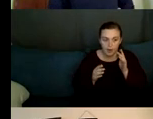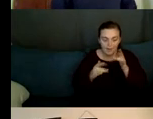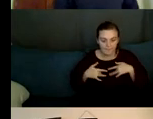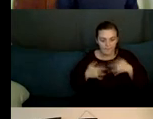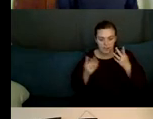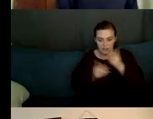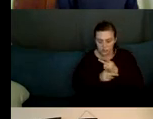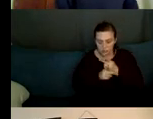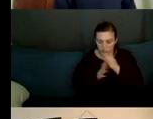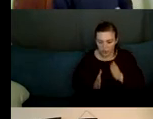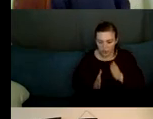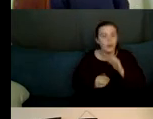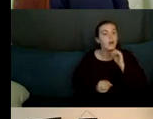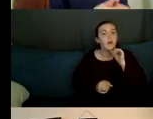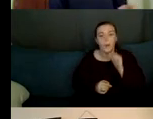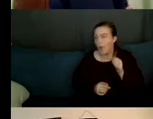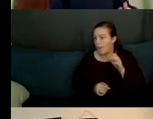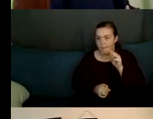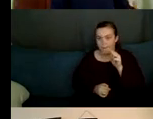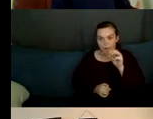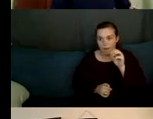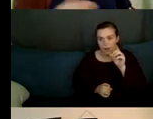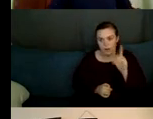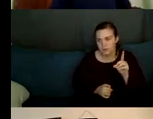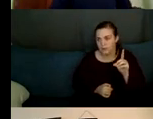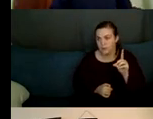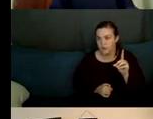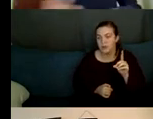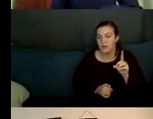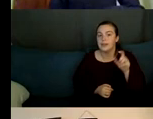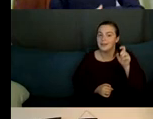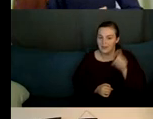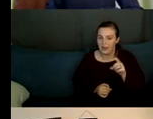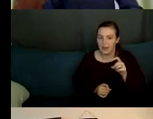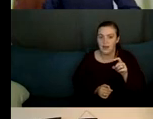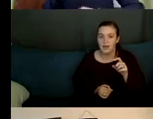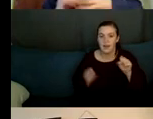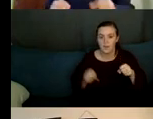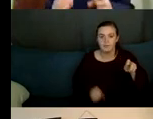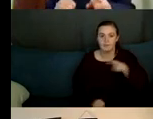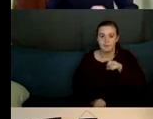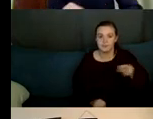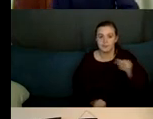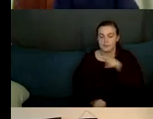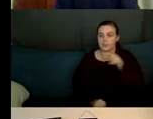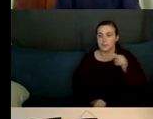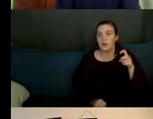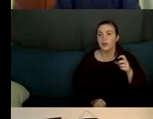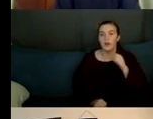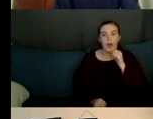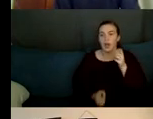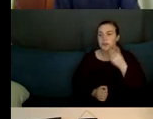they're not moderating. They should be able to float instead of being kind of stuck somewhere where they